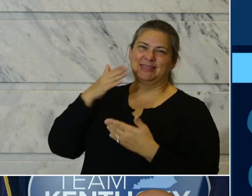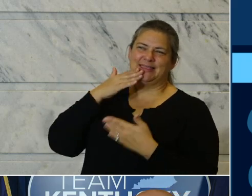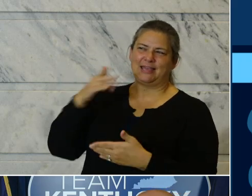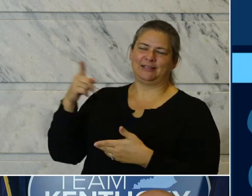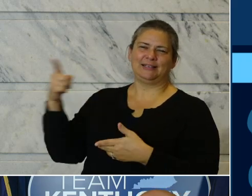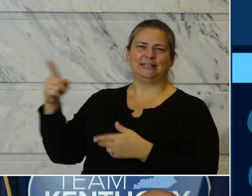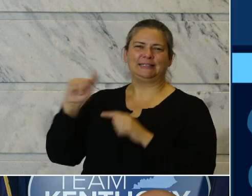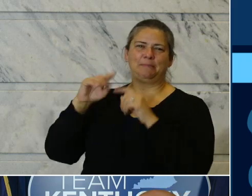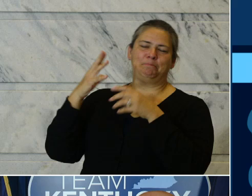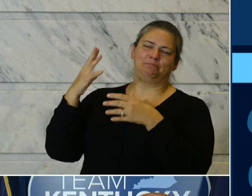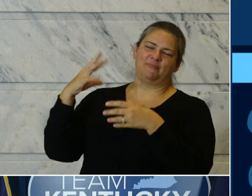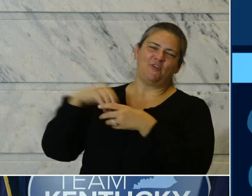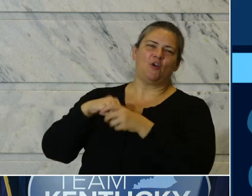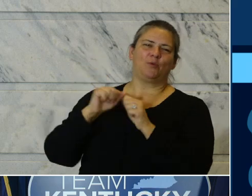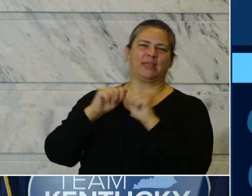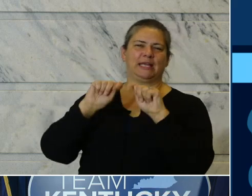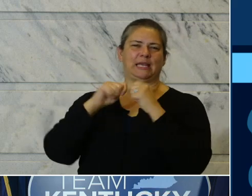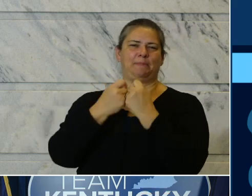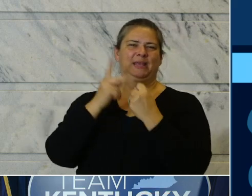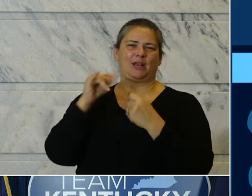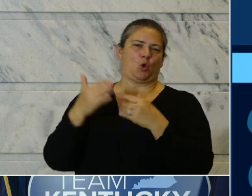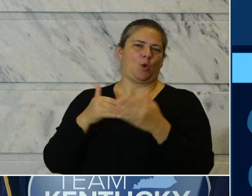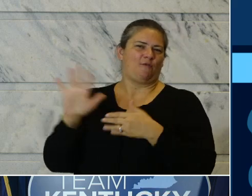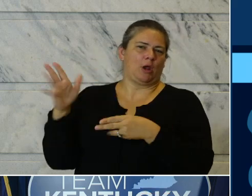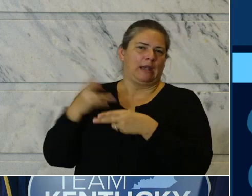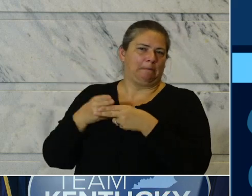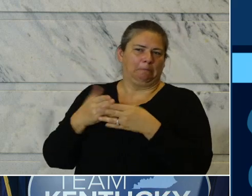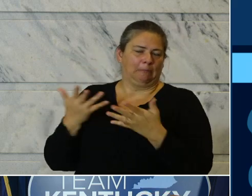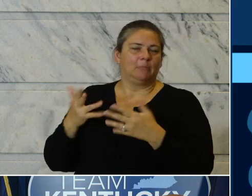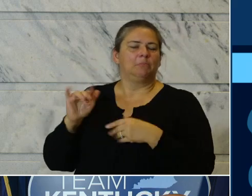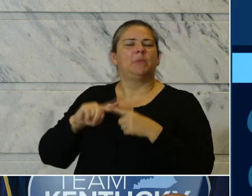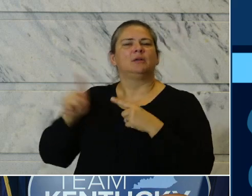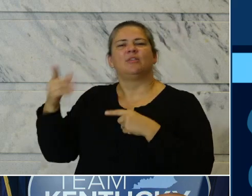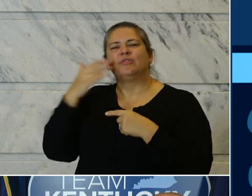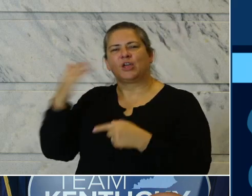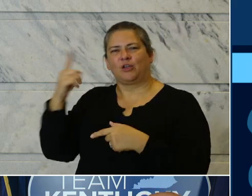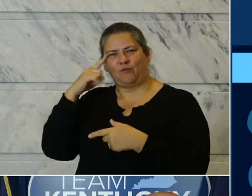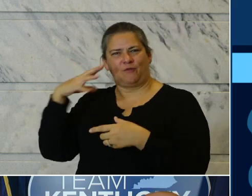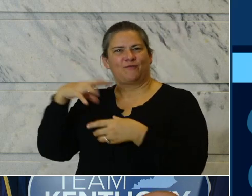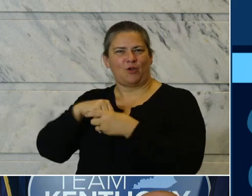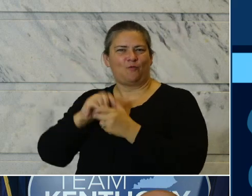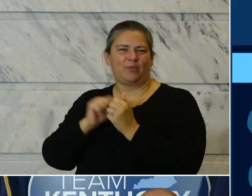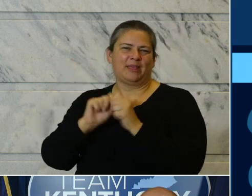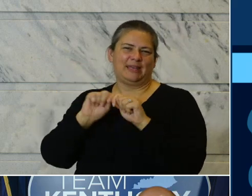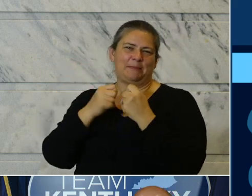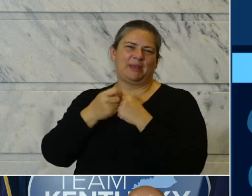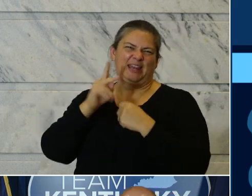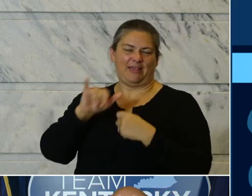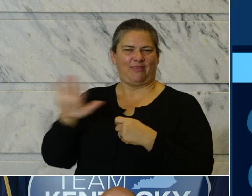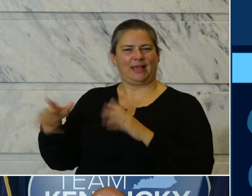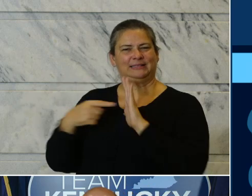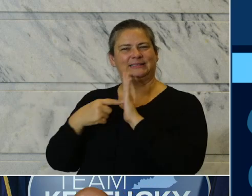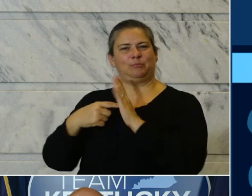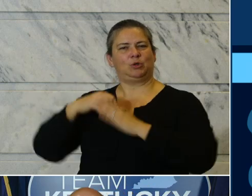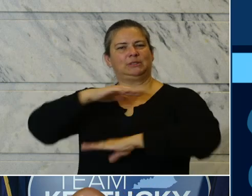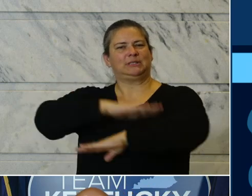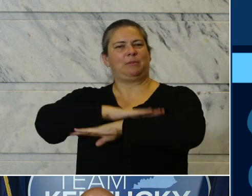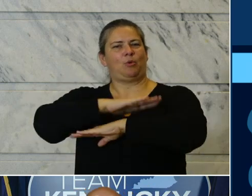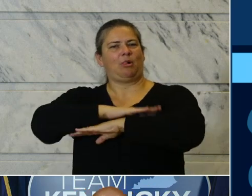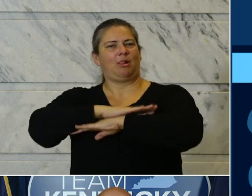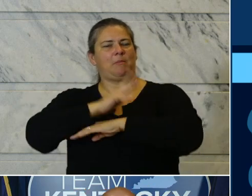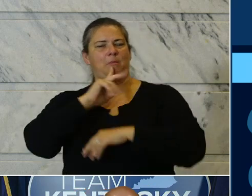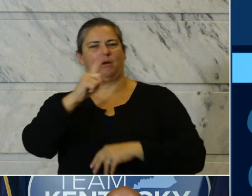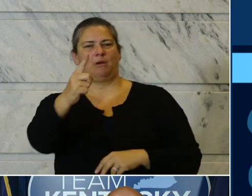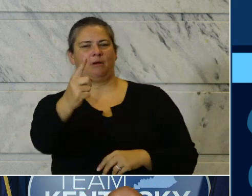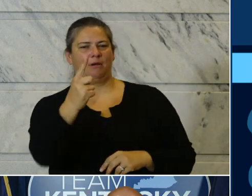Team Kentucky, whoever she is. And this was an example of how you could put stuff out on a table and people could come up in front of your